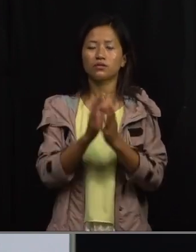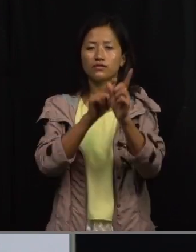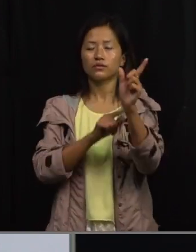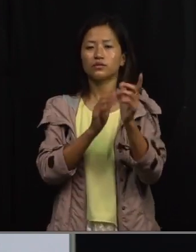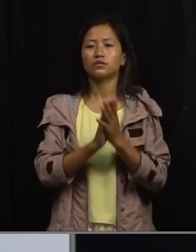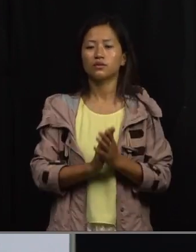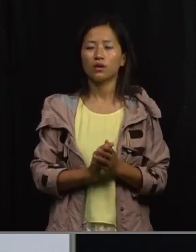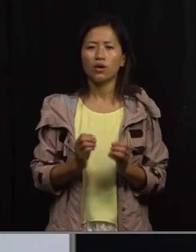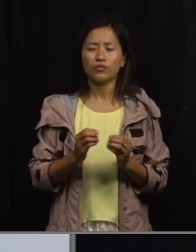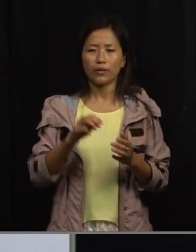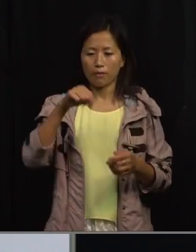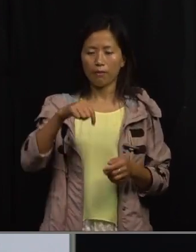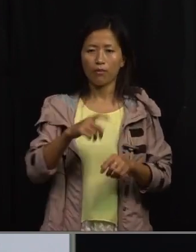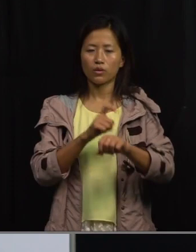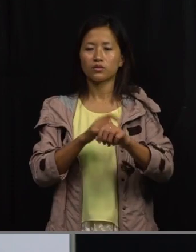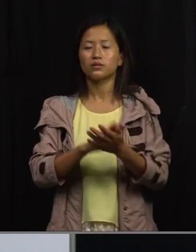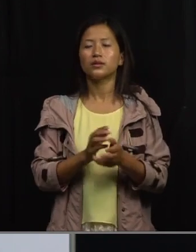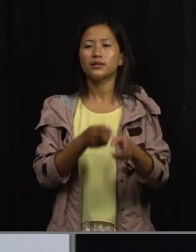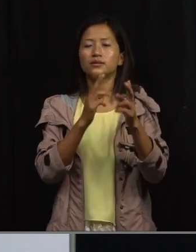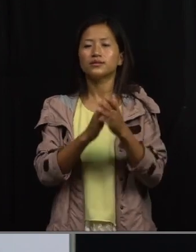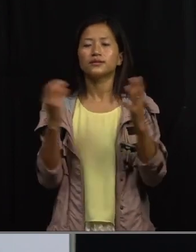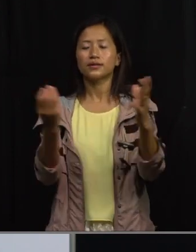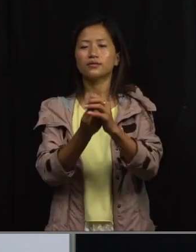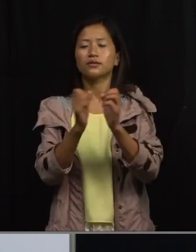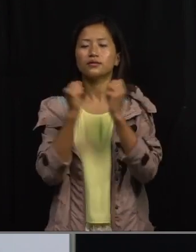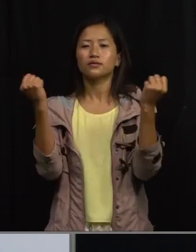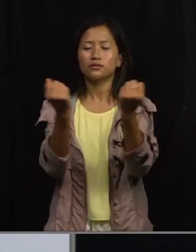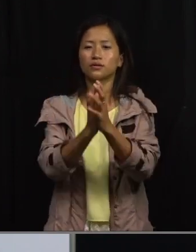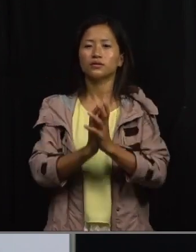these modern hunting-gathering societies,